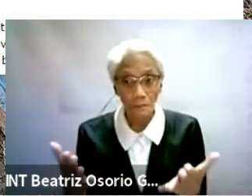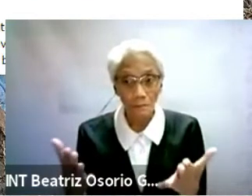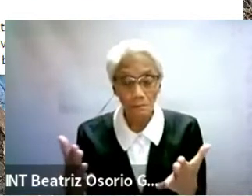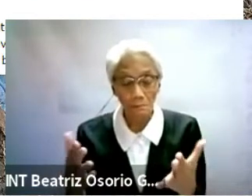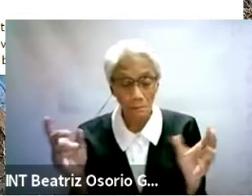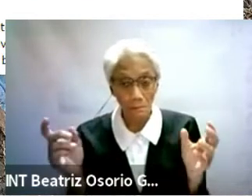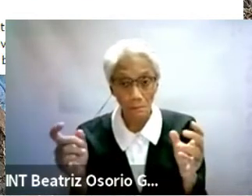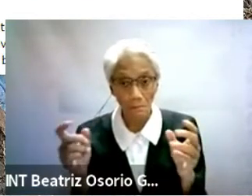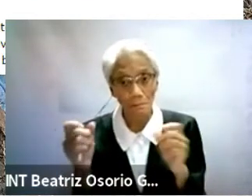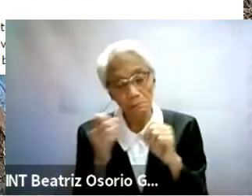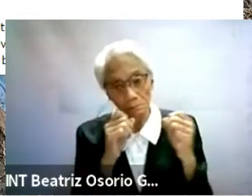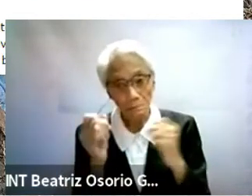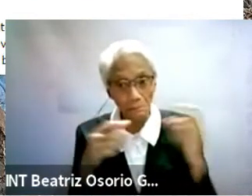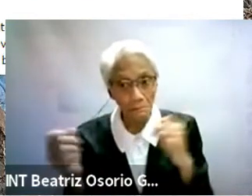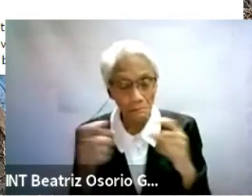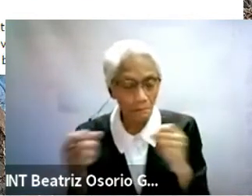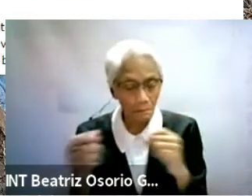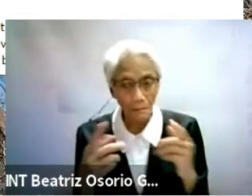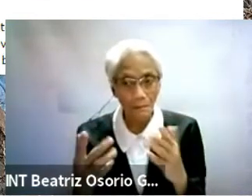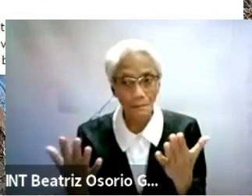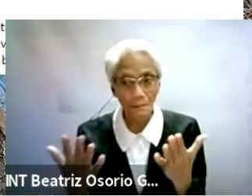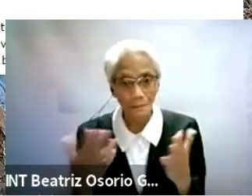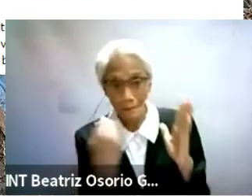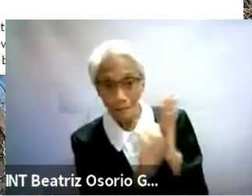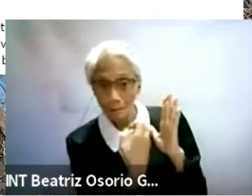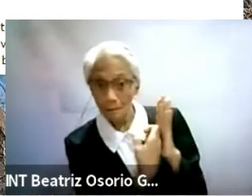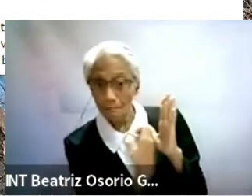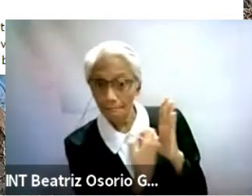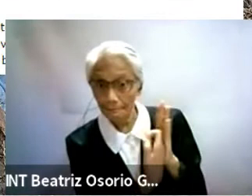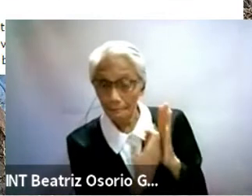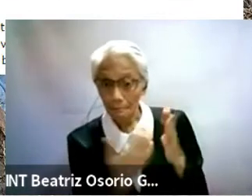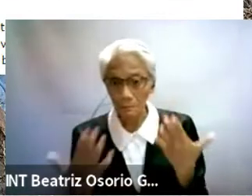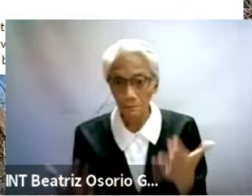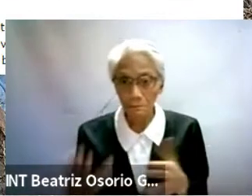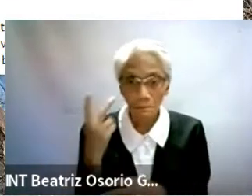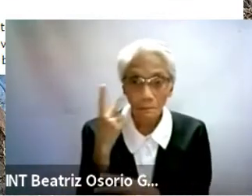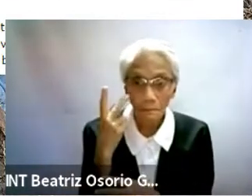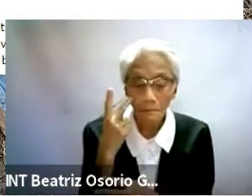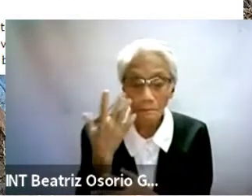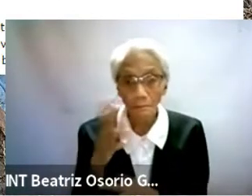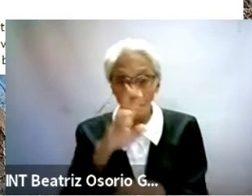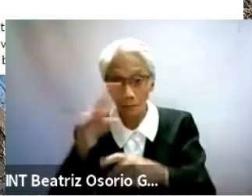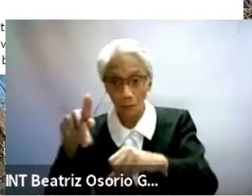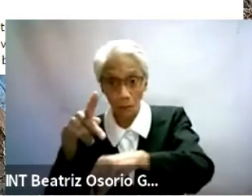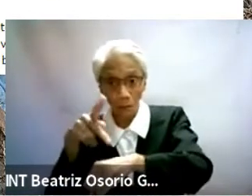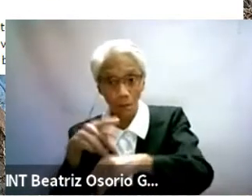a process of evidence. I saw recently that the Philippines